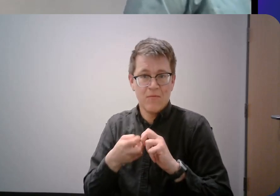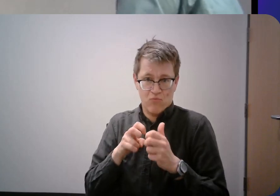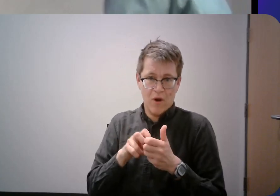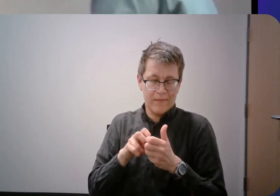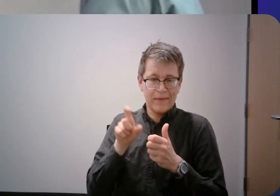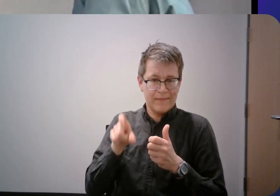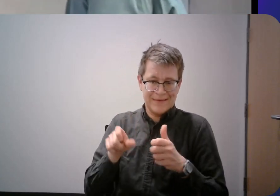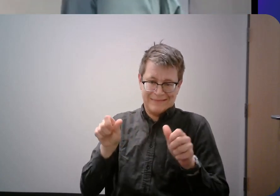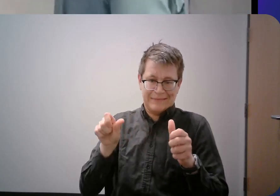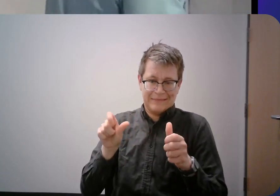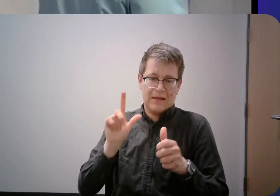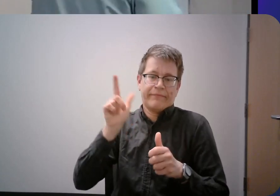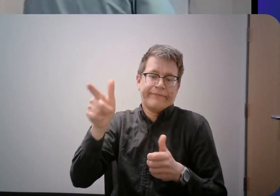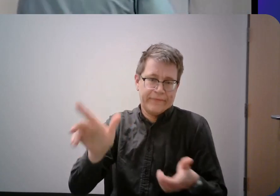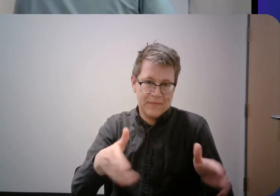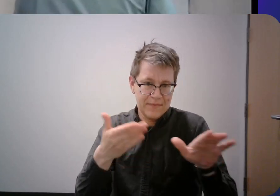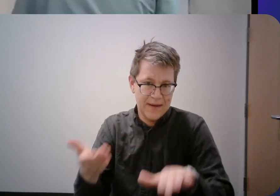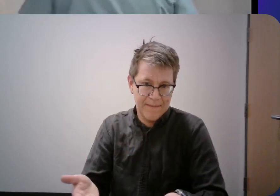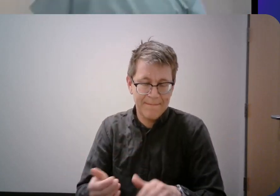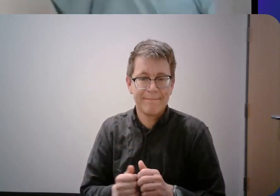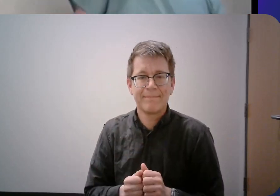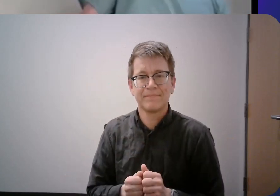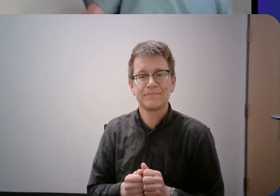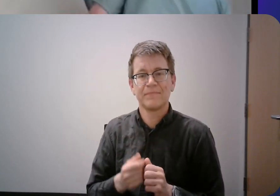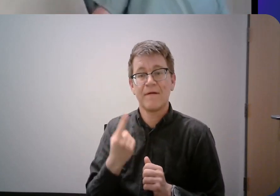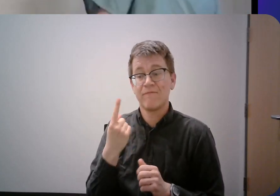Yeah, that's what it is. Yeah.